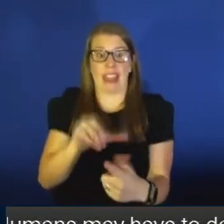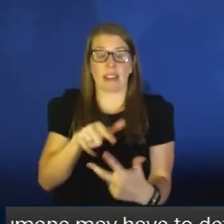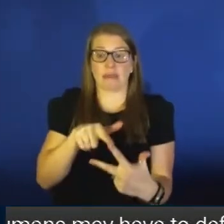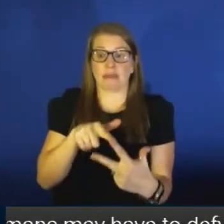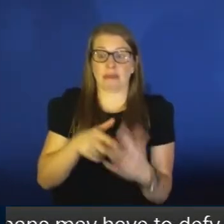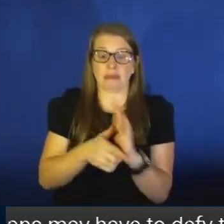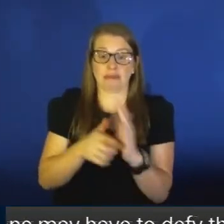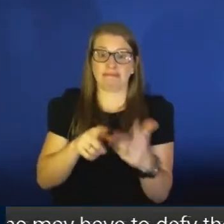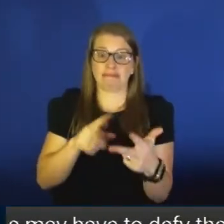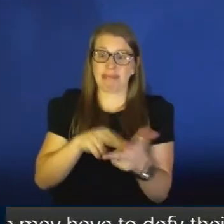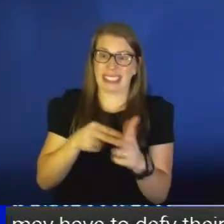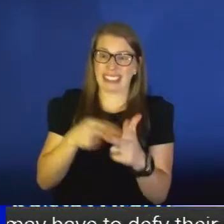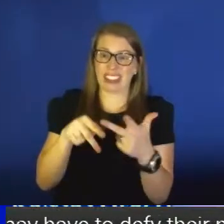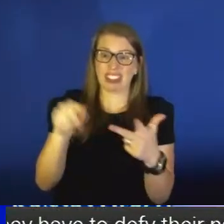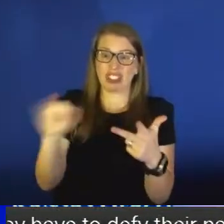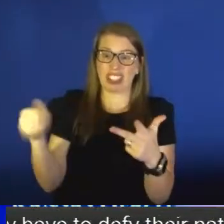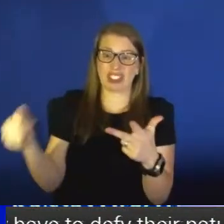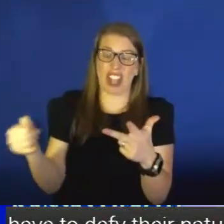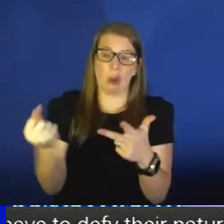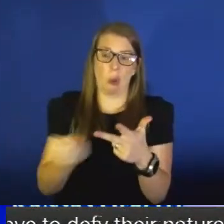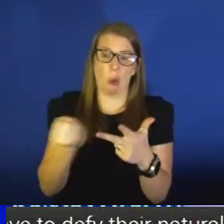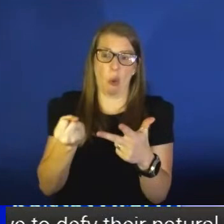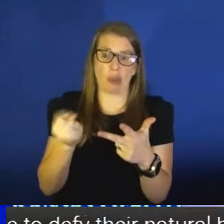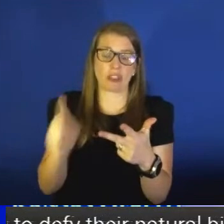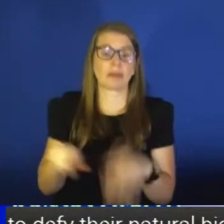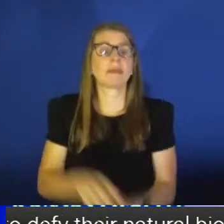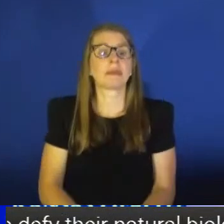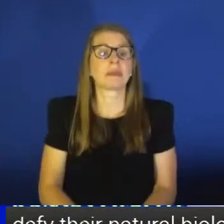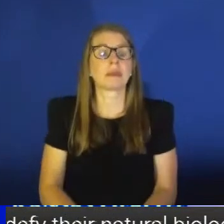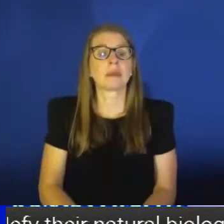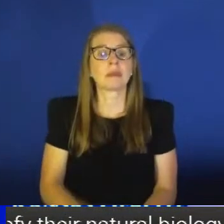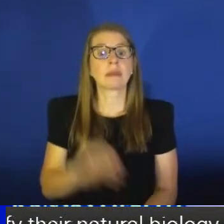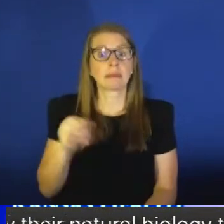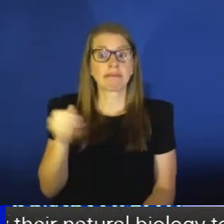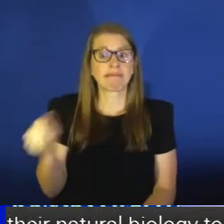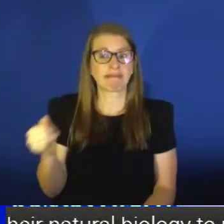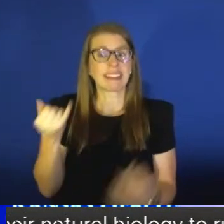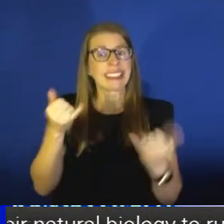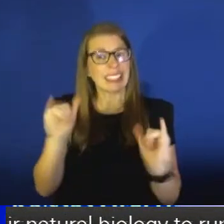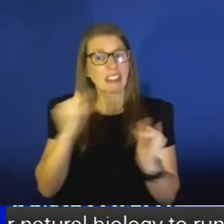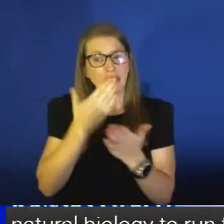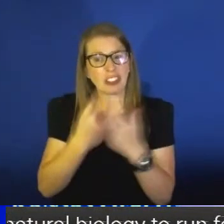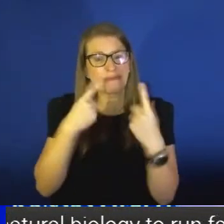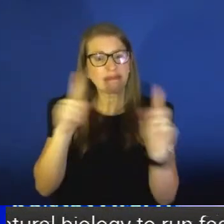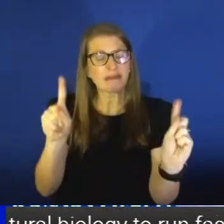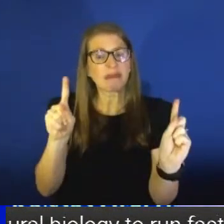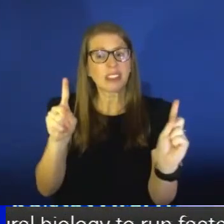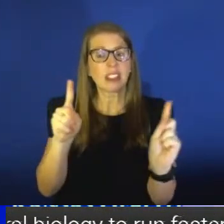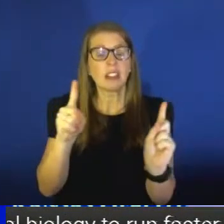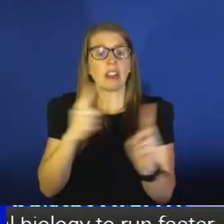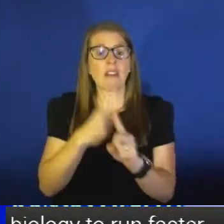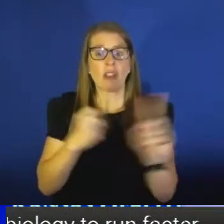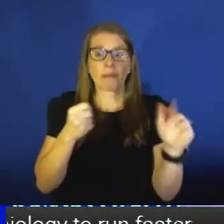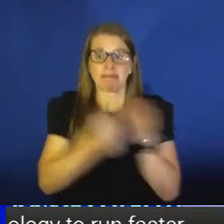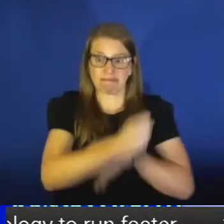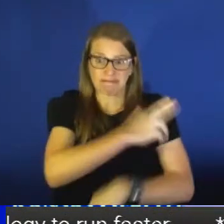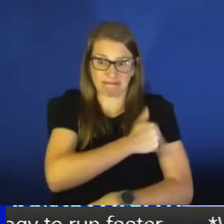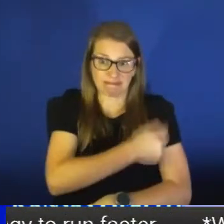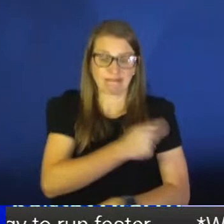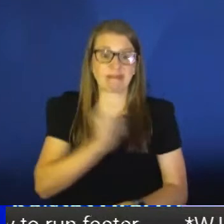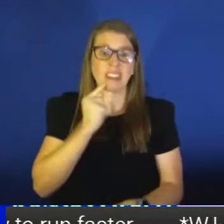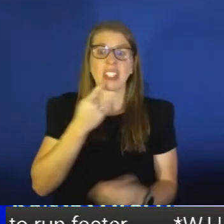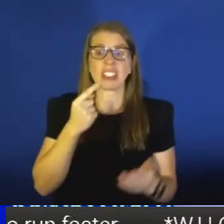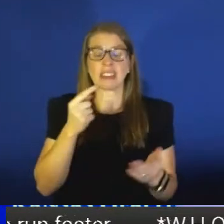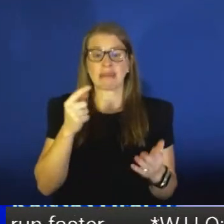But I think we should still emphasize the J&J vaccine continues to have very good efficacy against hospitalization, severe disease, and death. And just as you said, if we